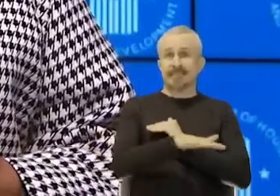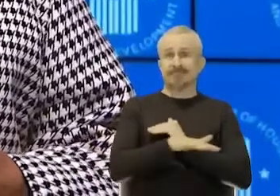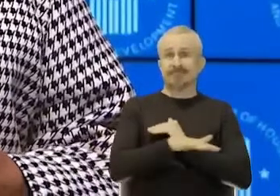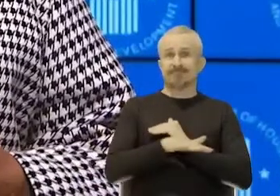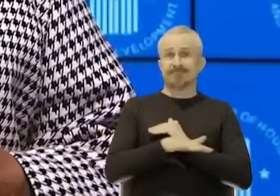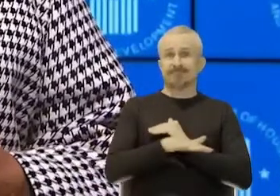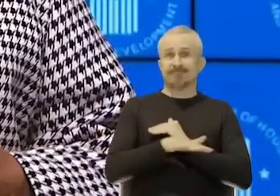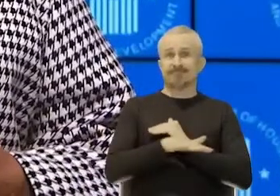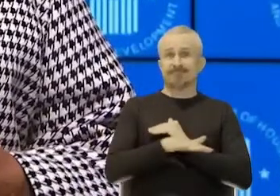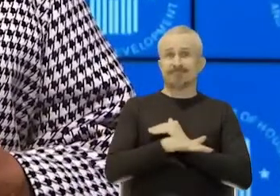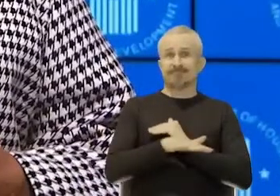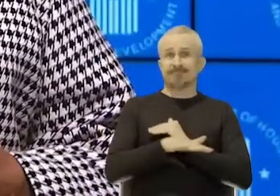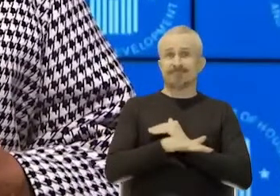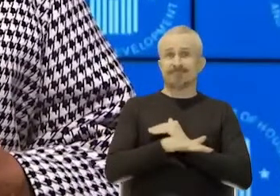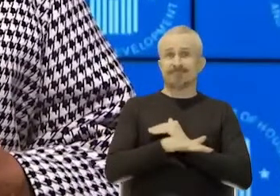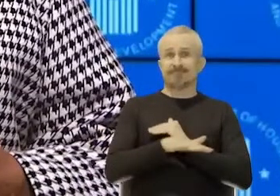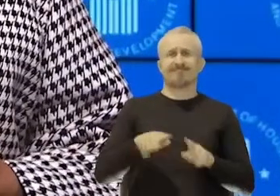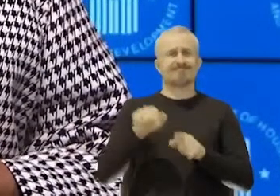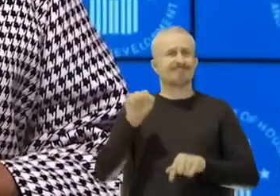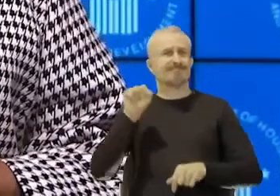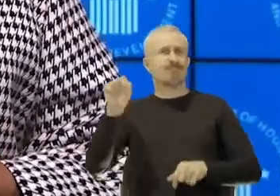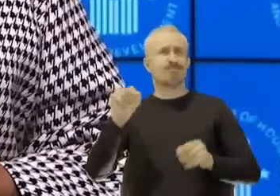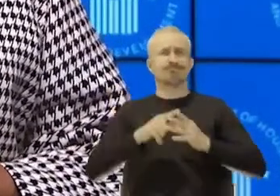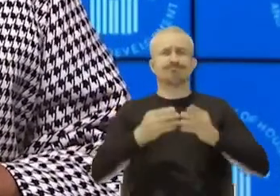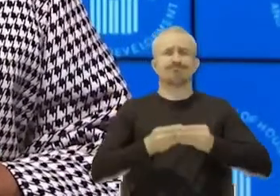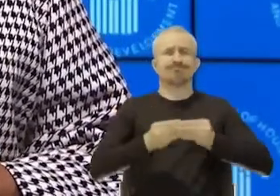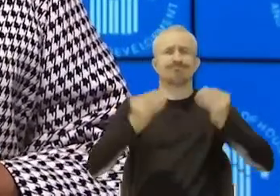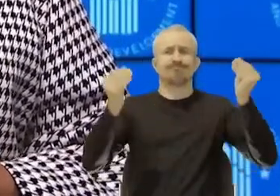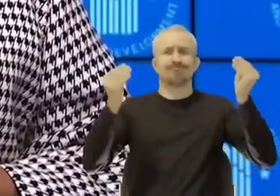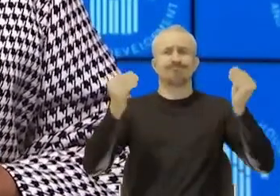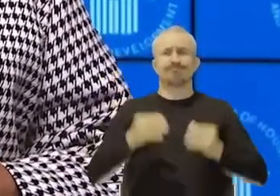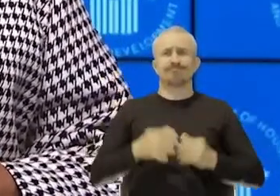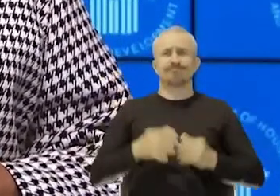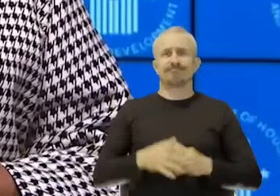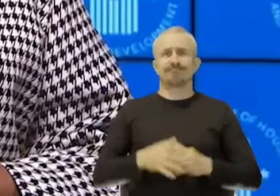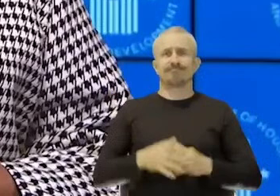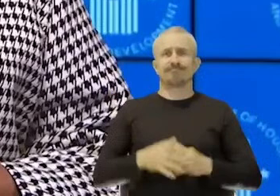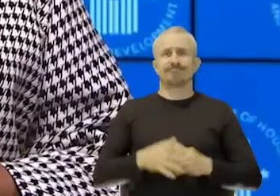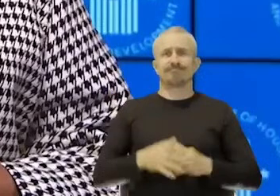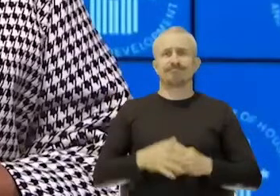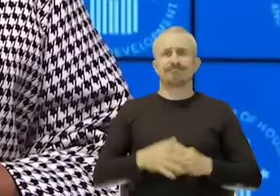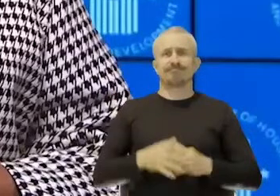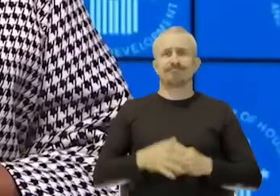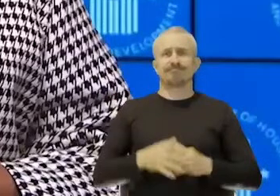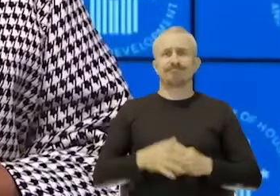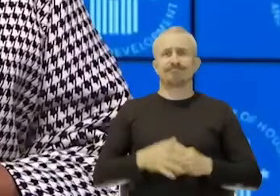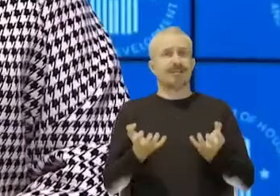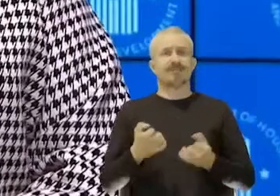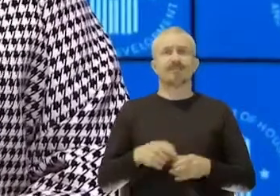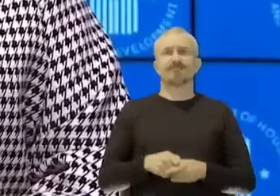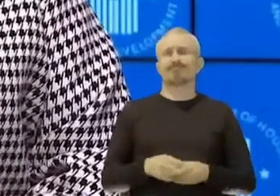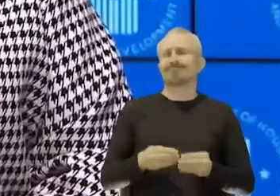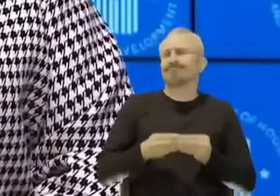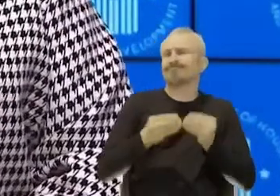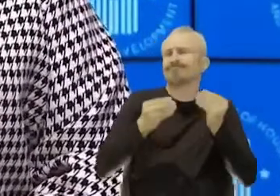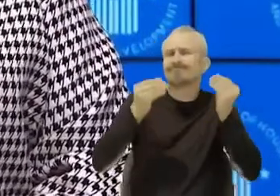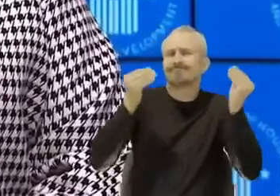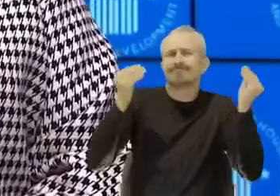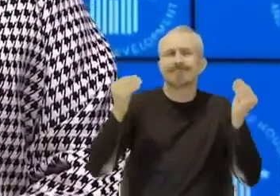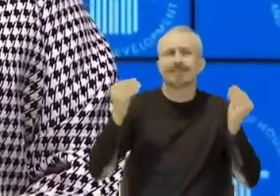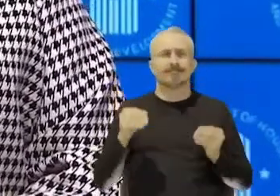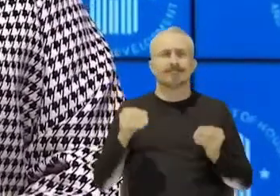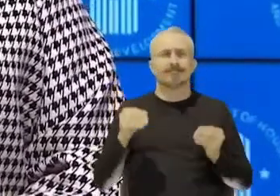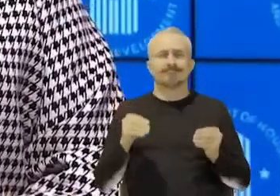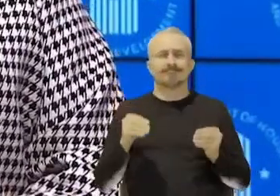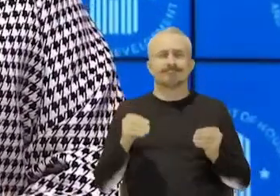We must be places that respect diverse histories, economies, and cultural heritage, and they must protect the